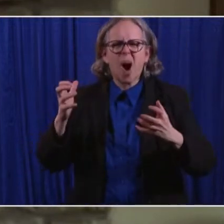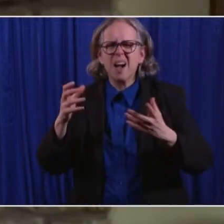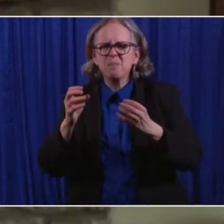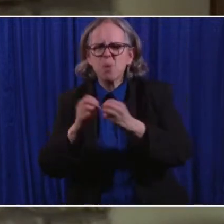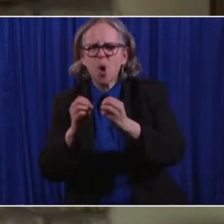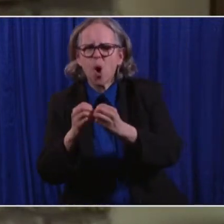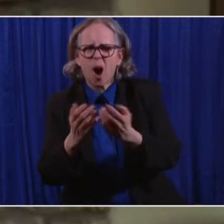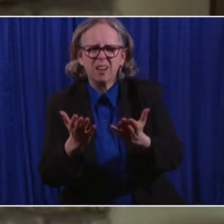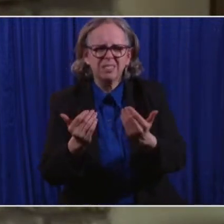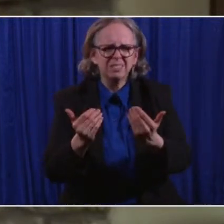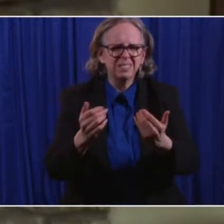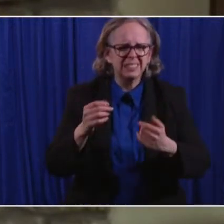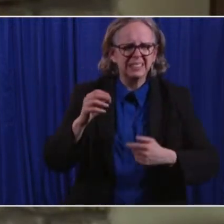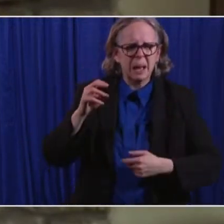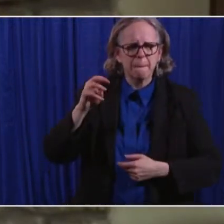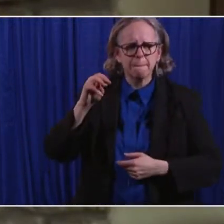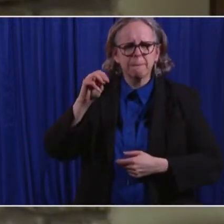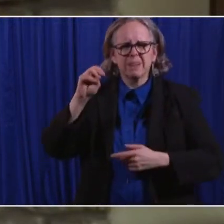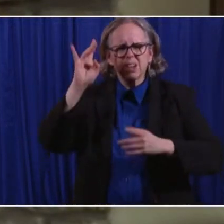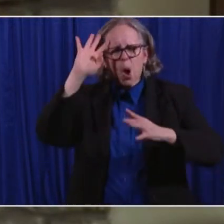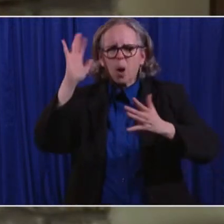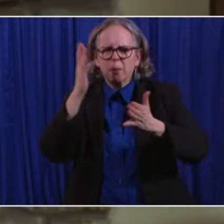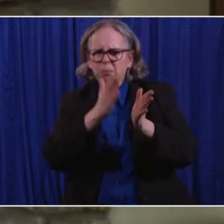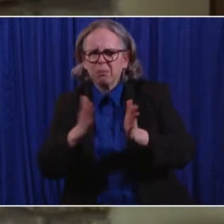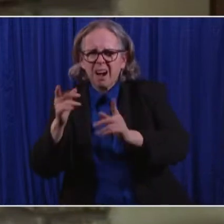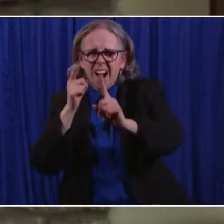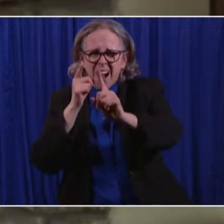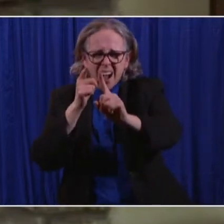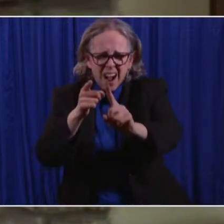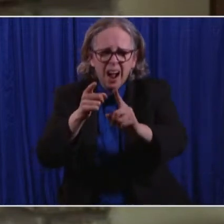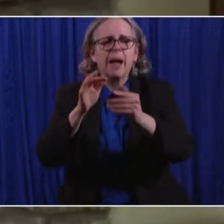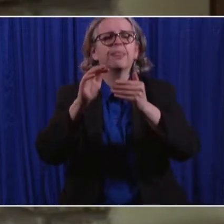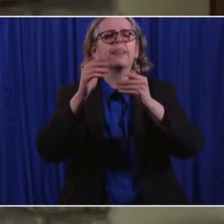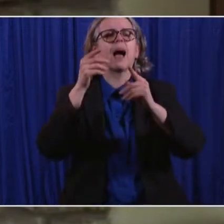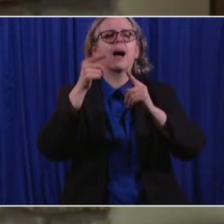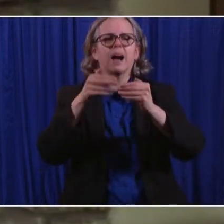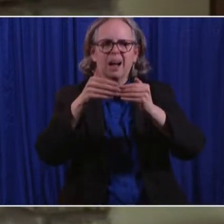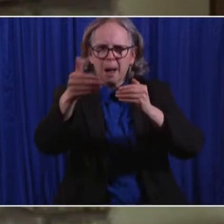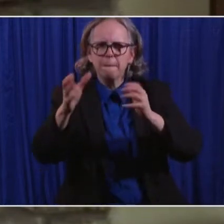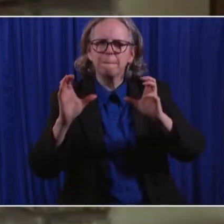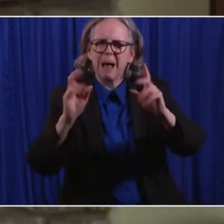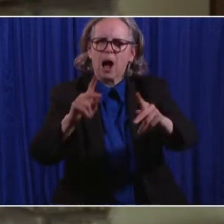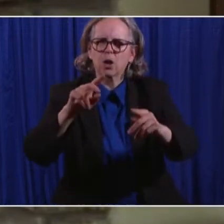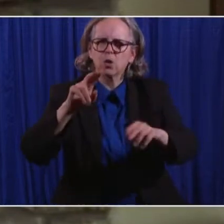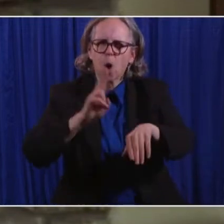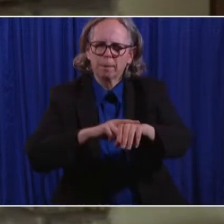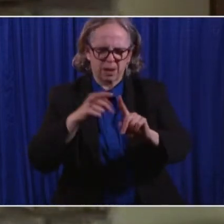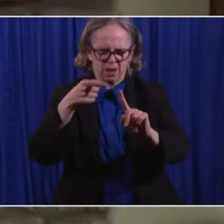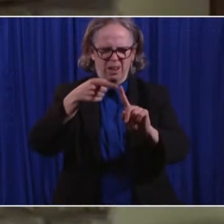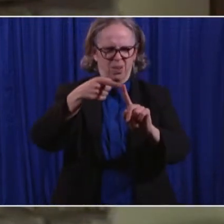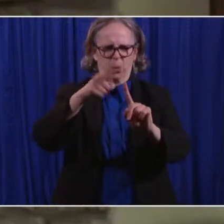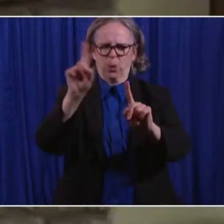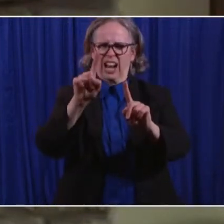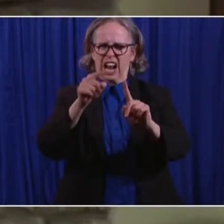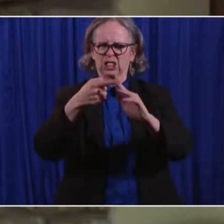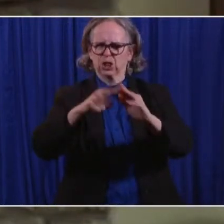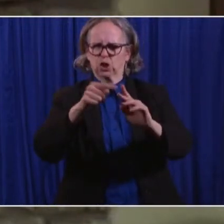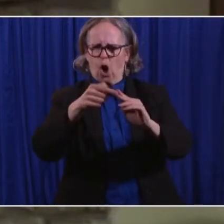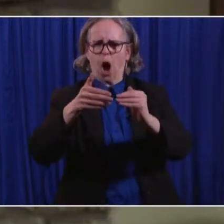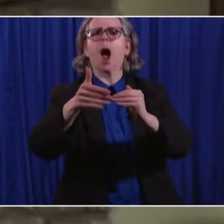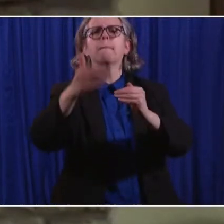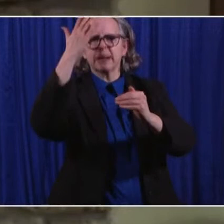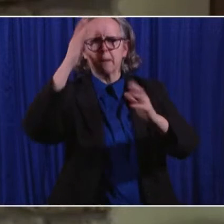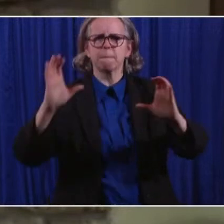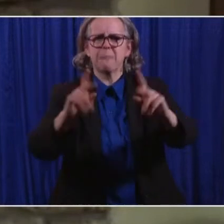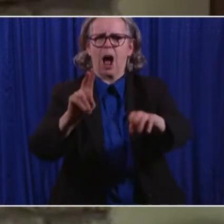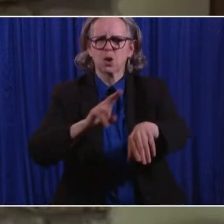of this. Tell us when we get back to our totally normal in the state of Ohio. And so, we just looked at